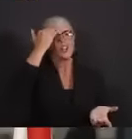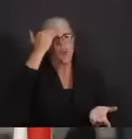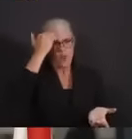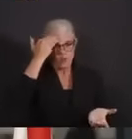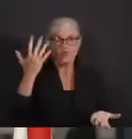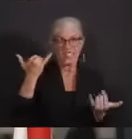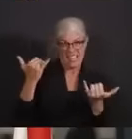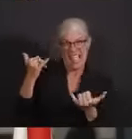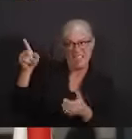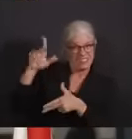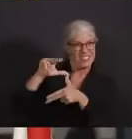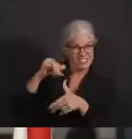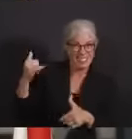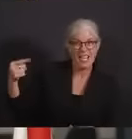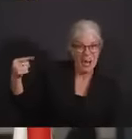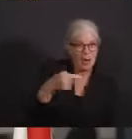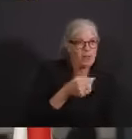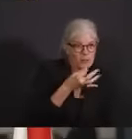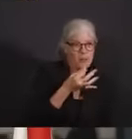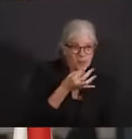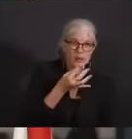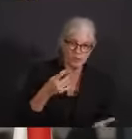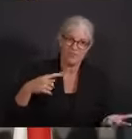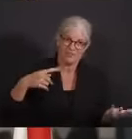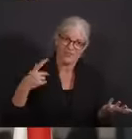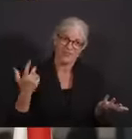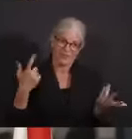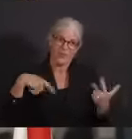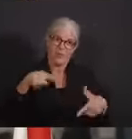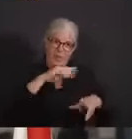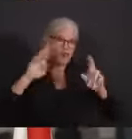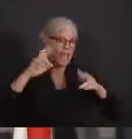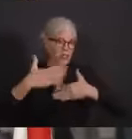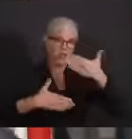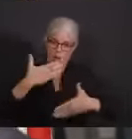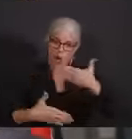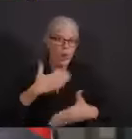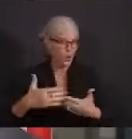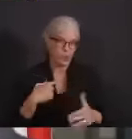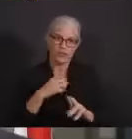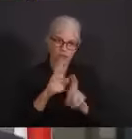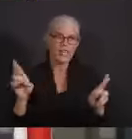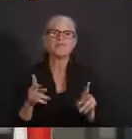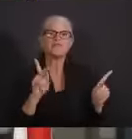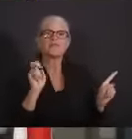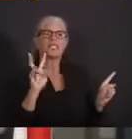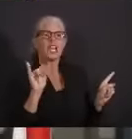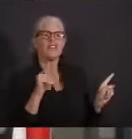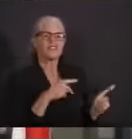action very shortly as this storm passes. Okay, Kevin Guthrie.